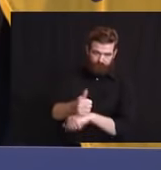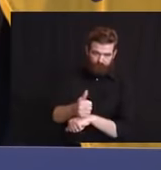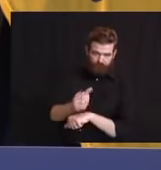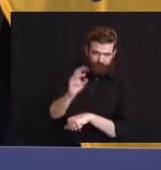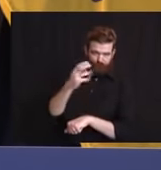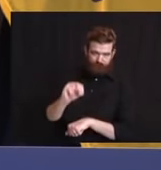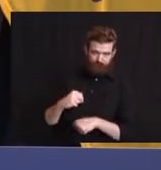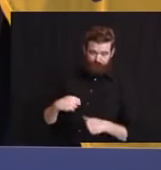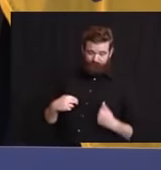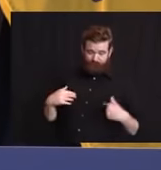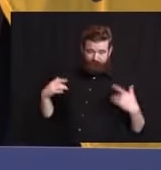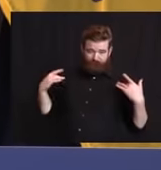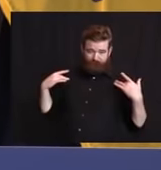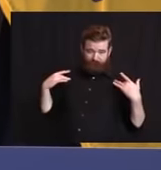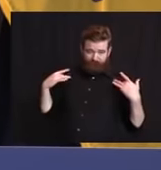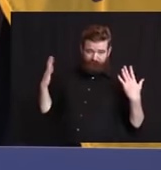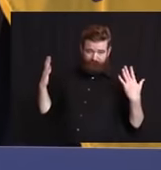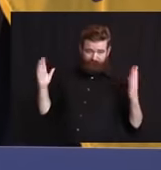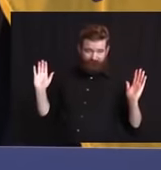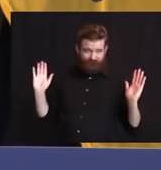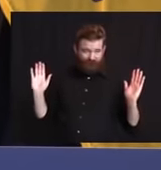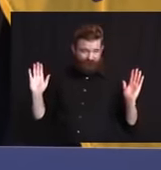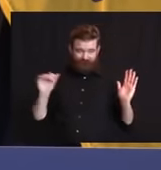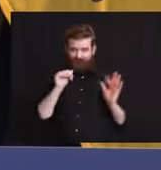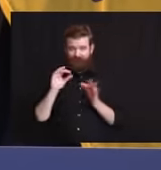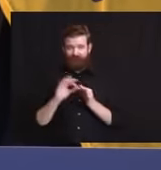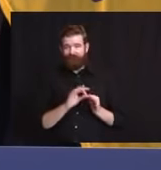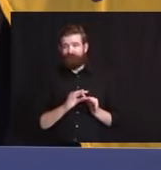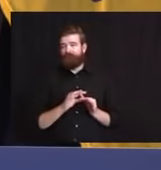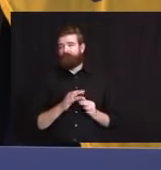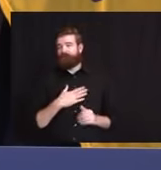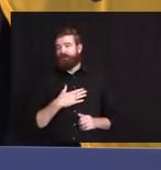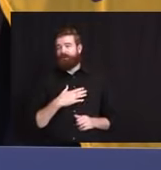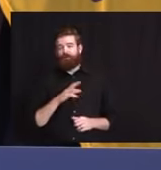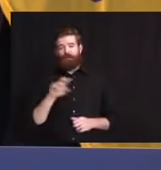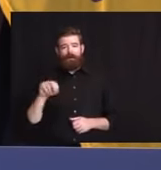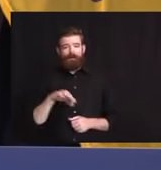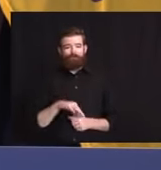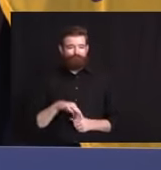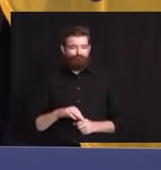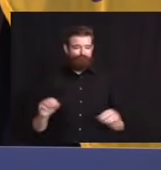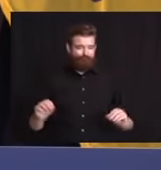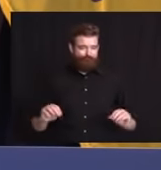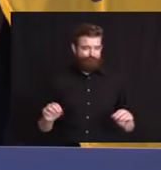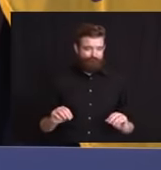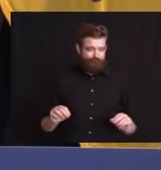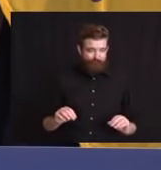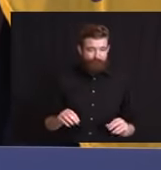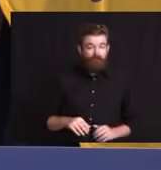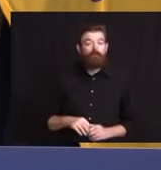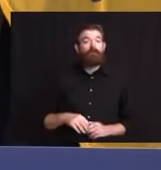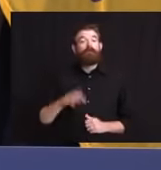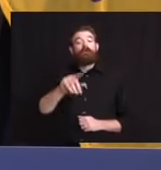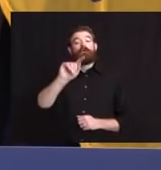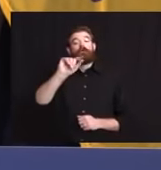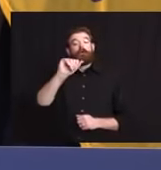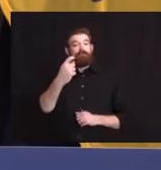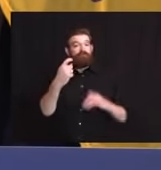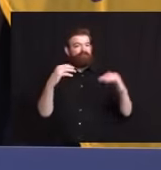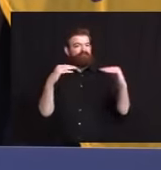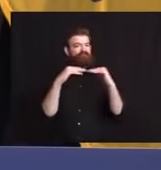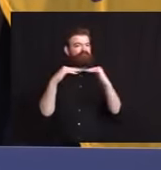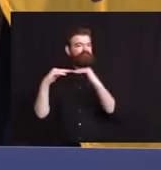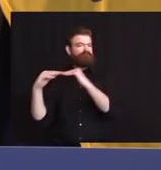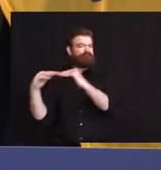that from the moment we started talking about tax fairness on the campaign, never mind in prior